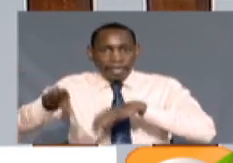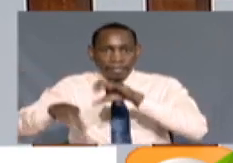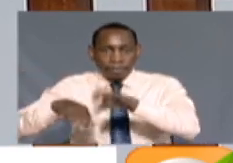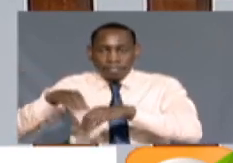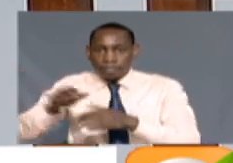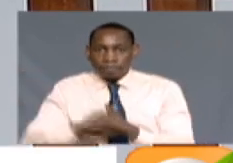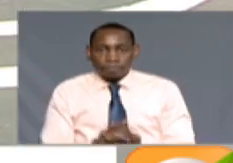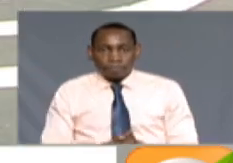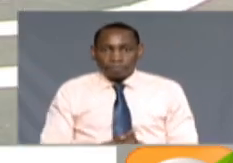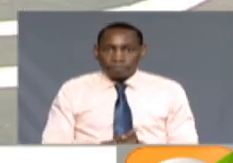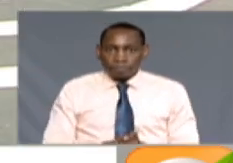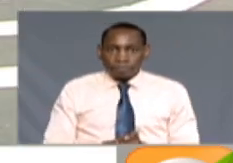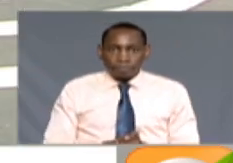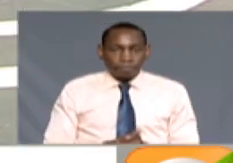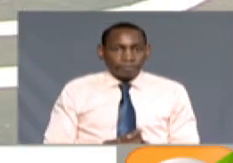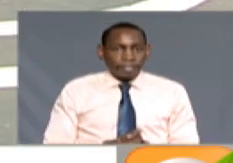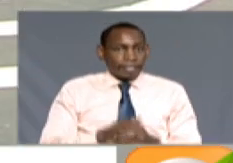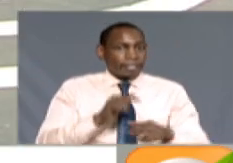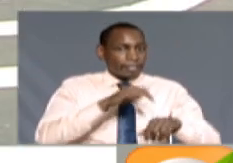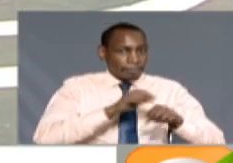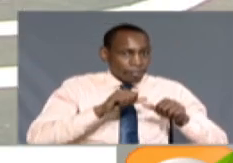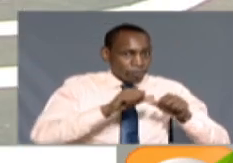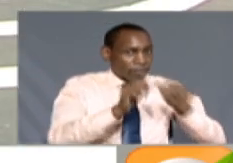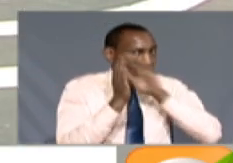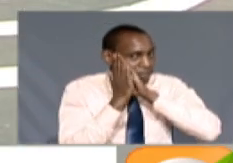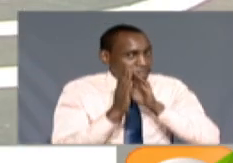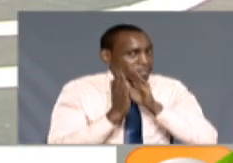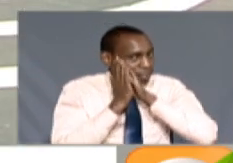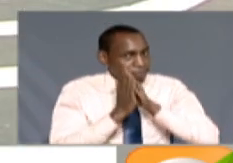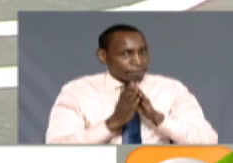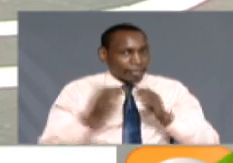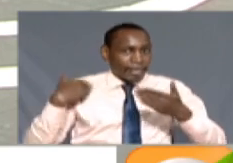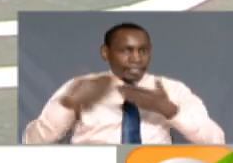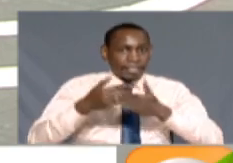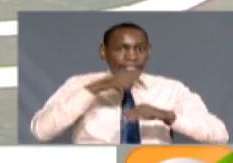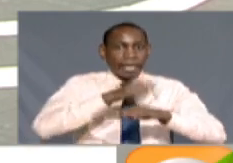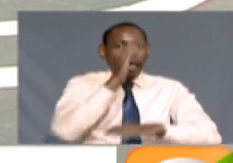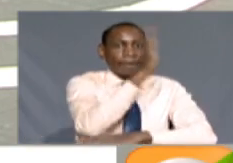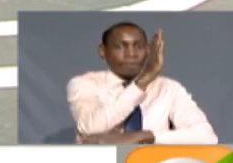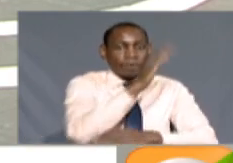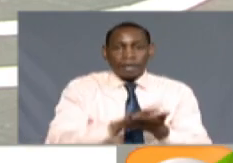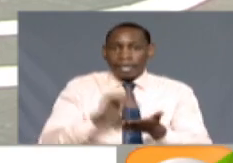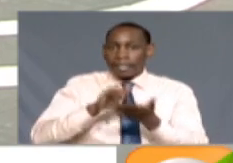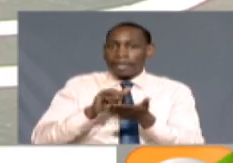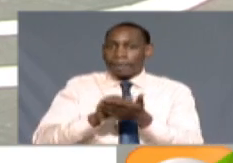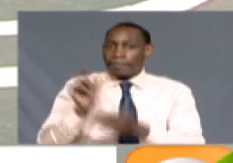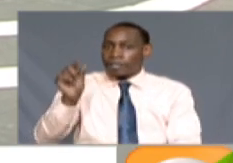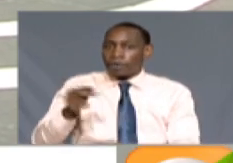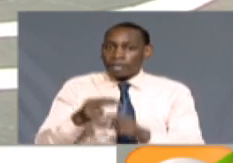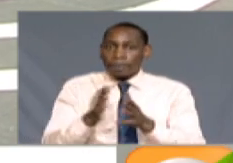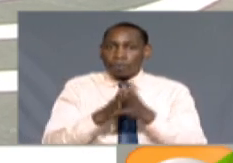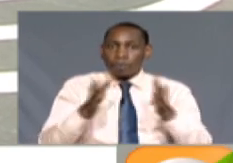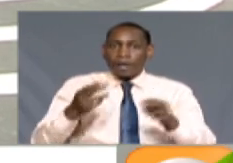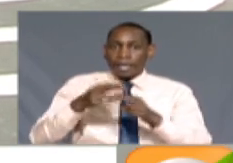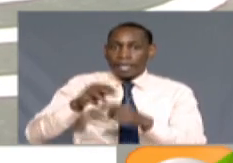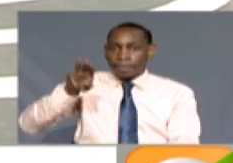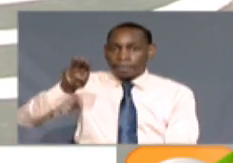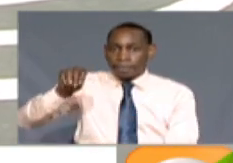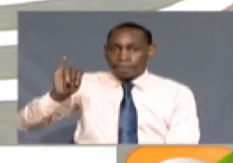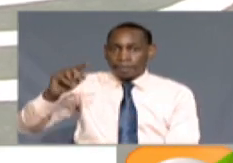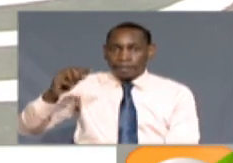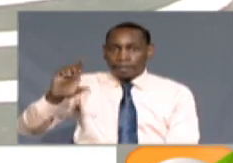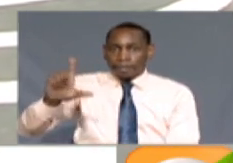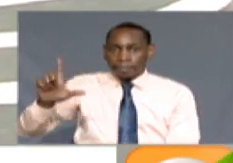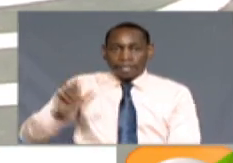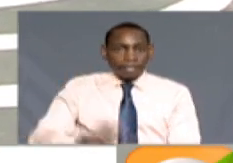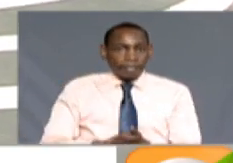go away. And you're still asleep. You are still sleeping. You will sleep up to midday. You see, and that guy was popular. He was called Miguel. that